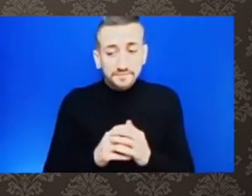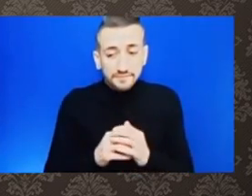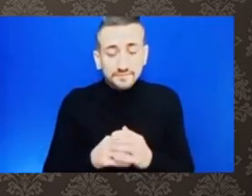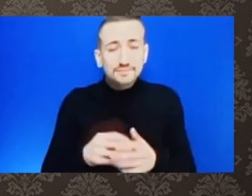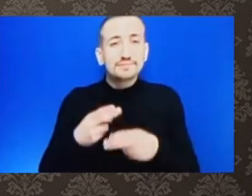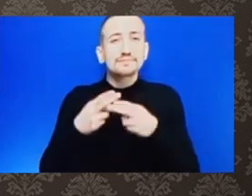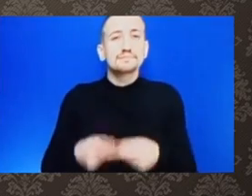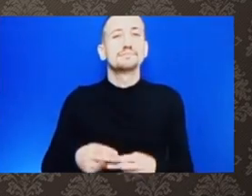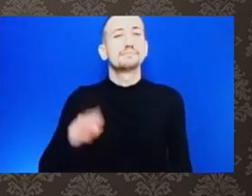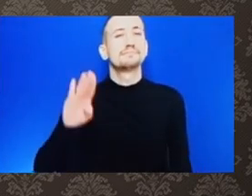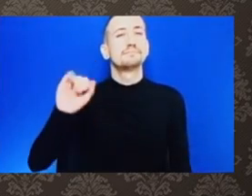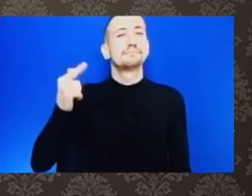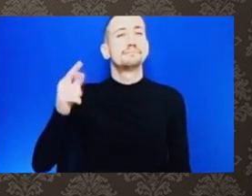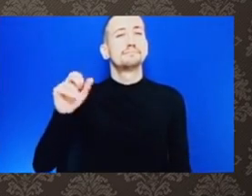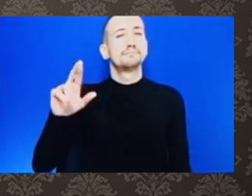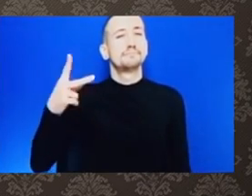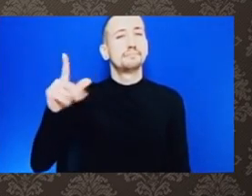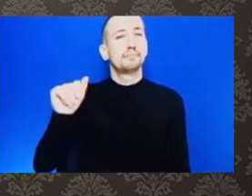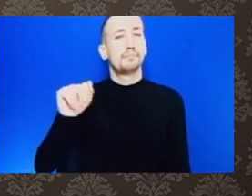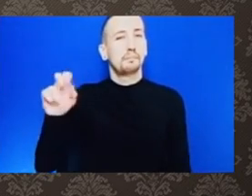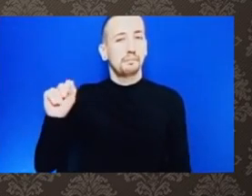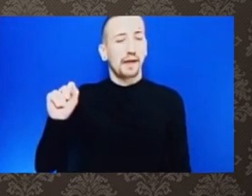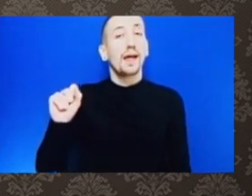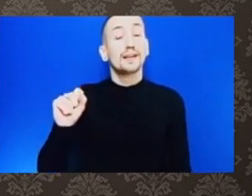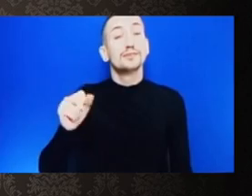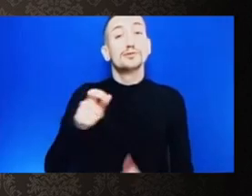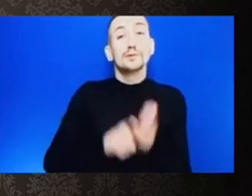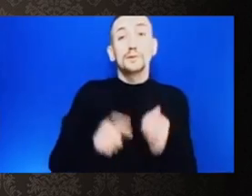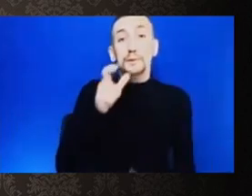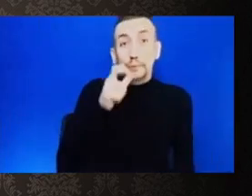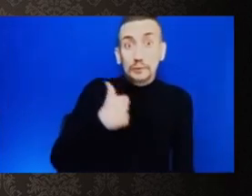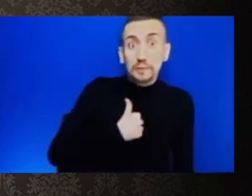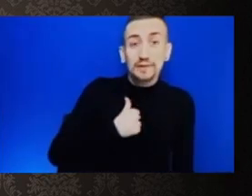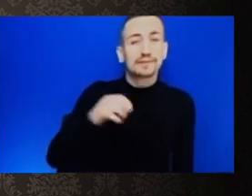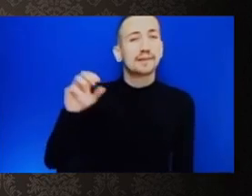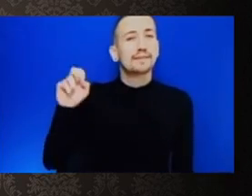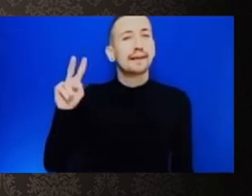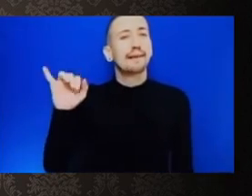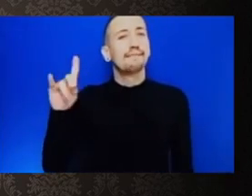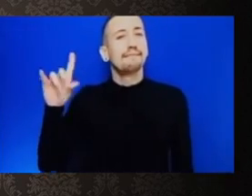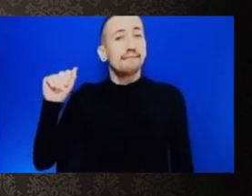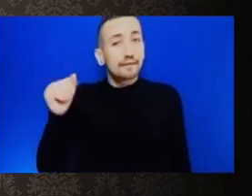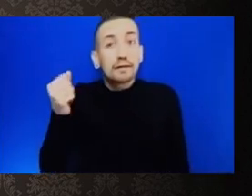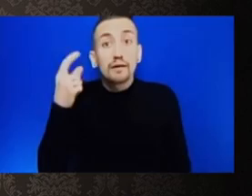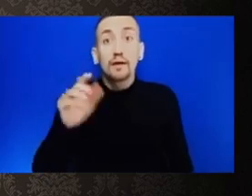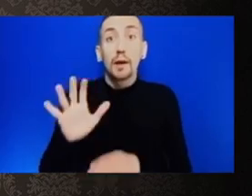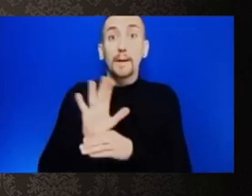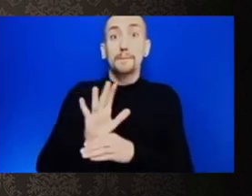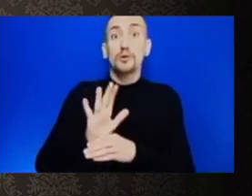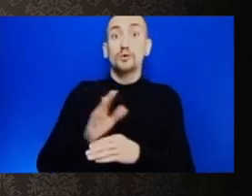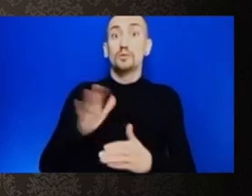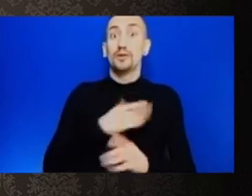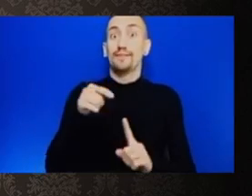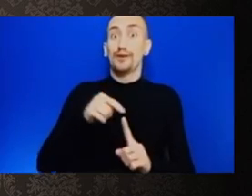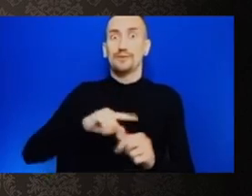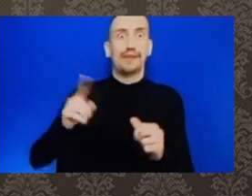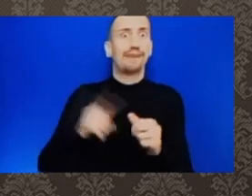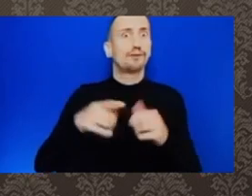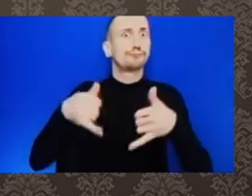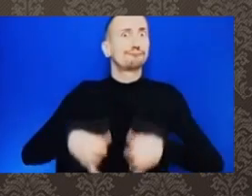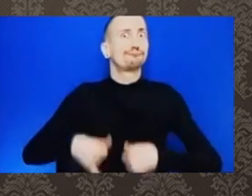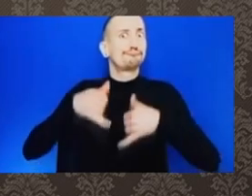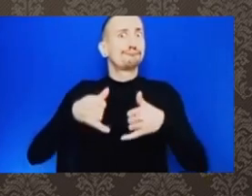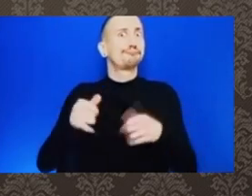This last song I'm going to sing for you guys is called Bigger Plans, which was a song written by myself and Invita.